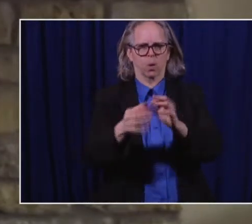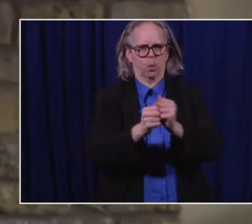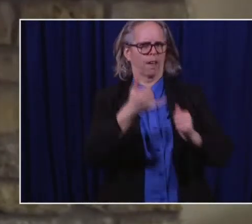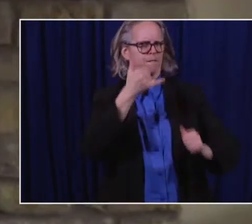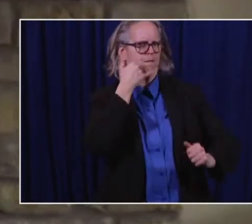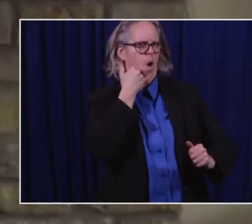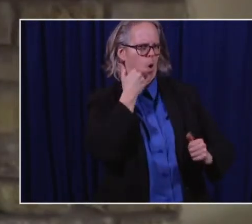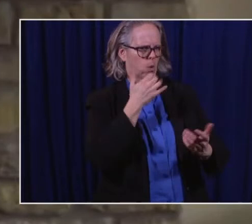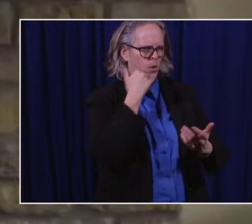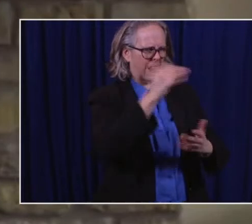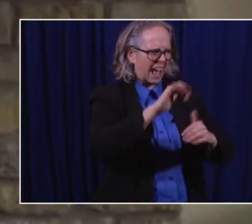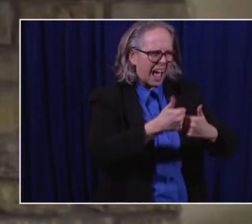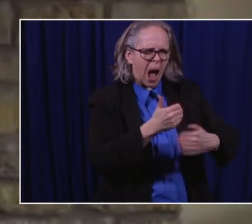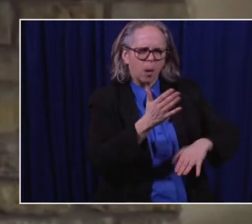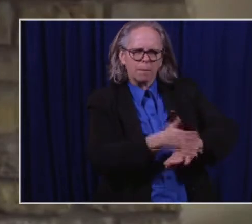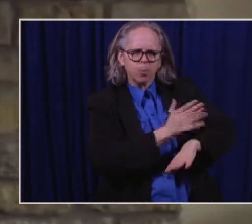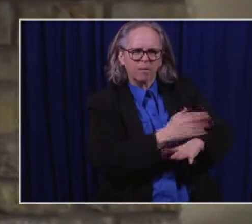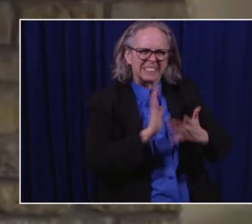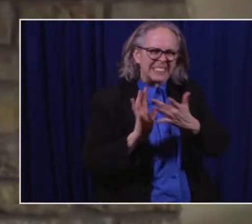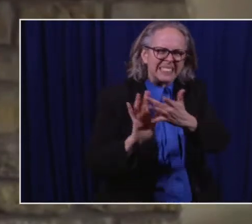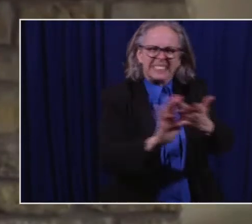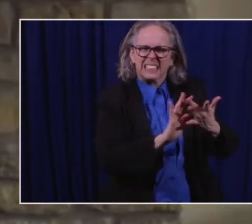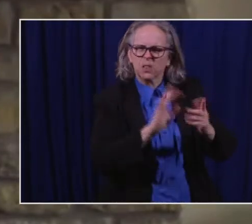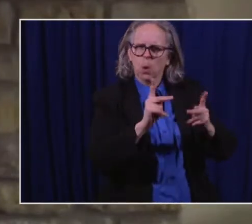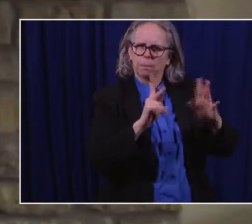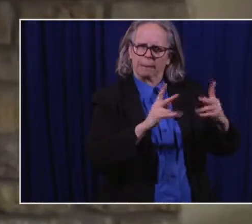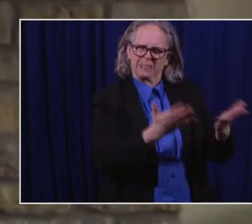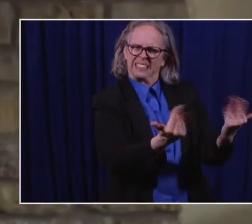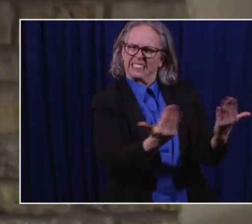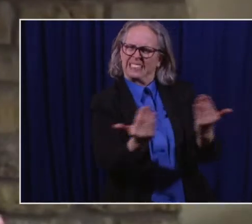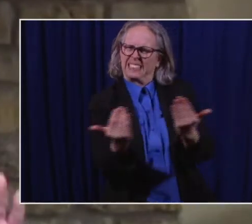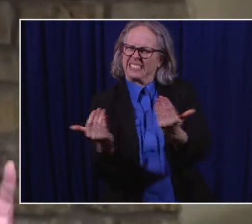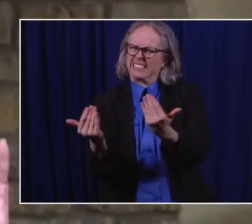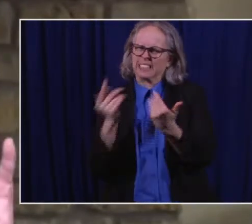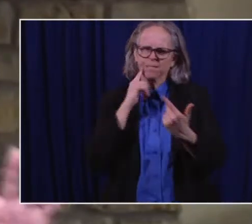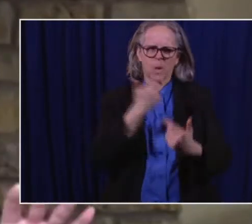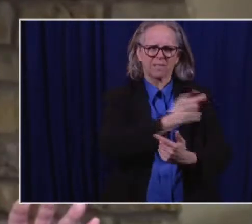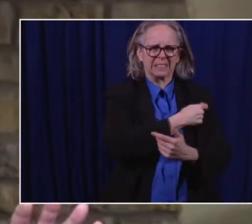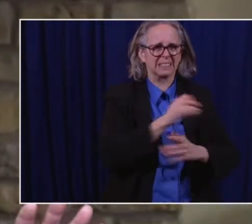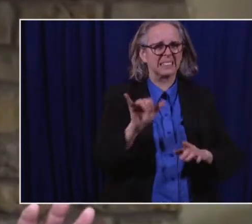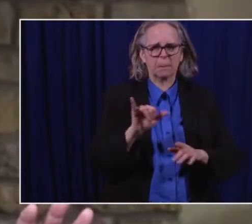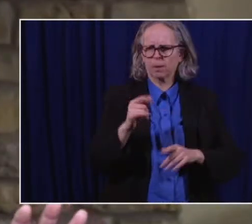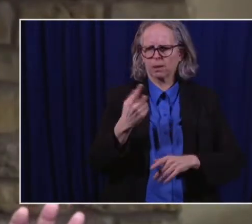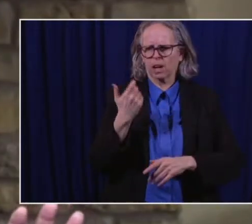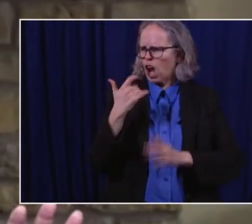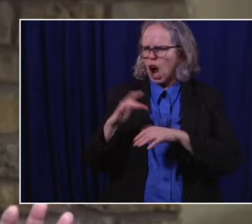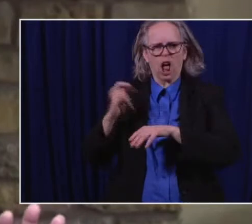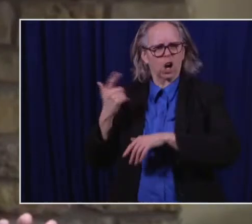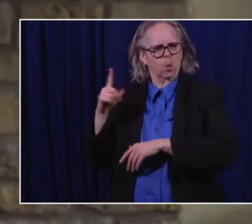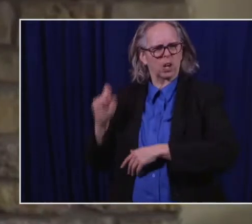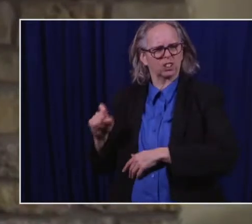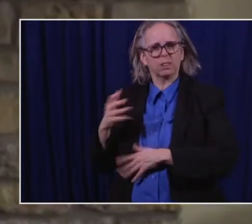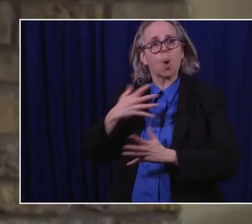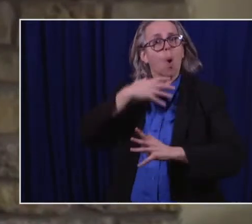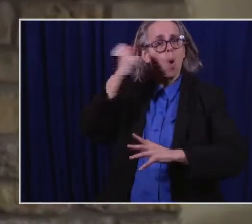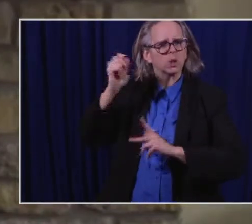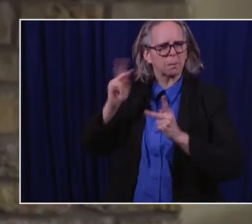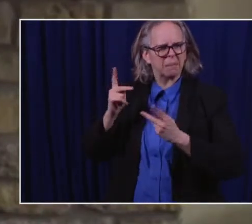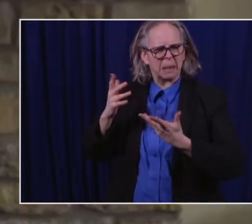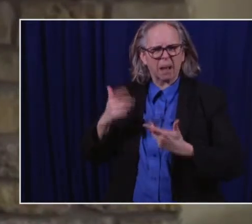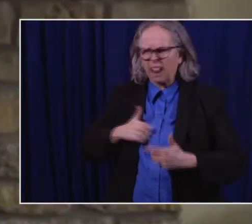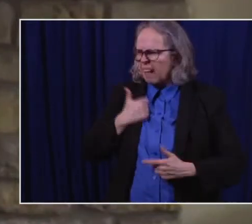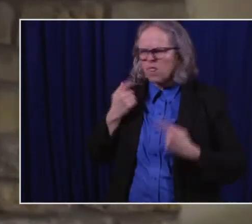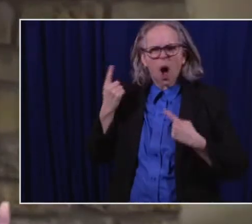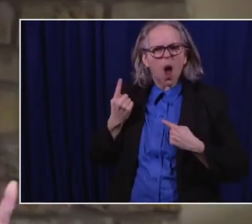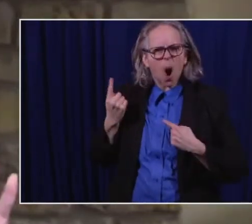can do to reach the earlier question, as you heard, people who, may live remotely in the county,